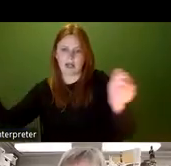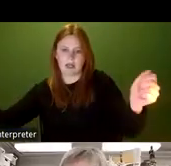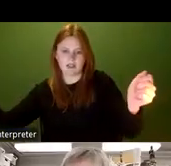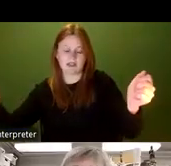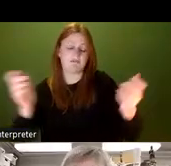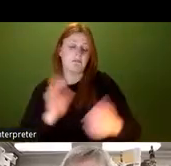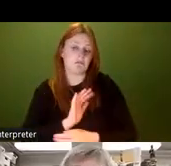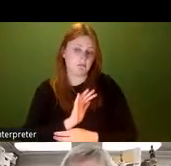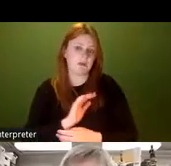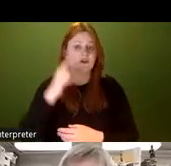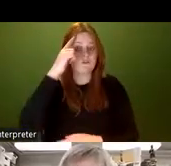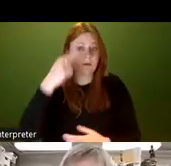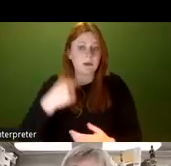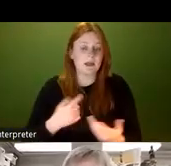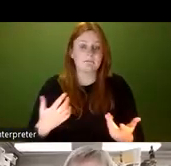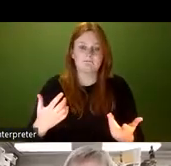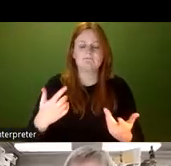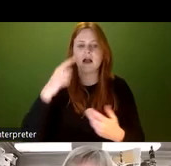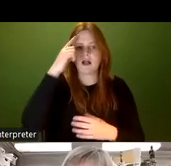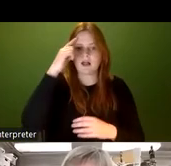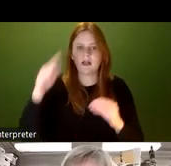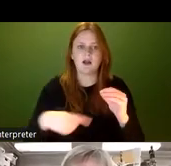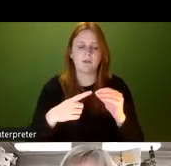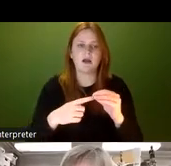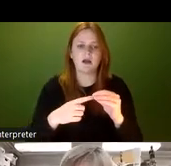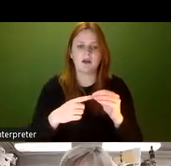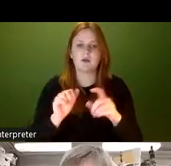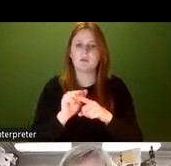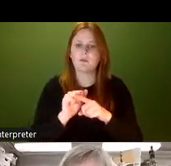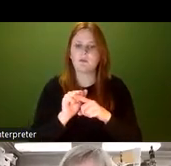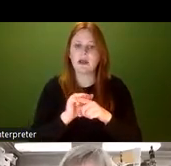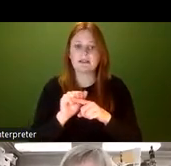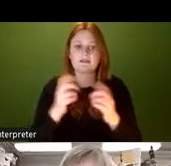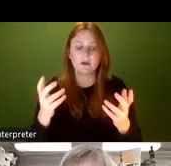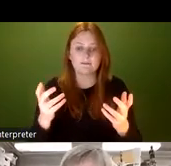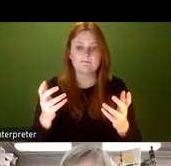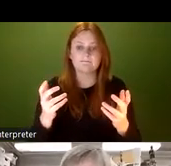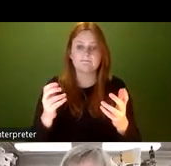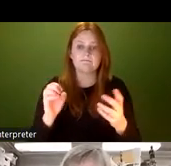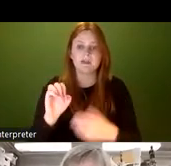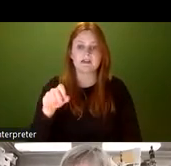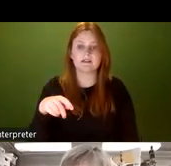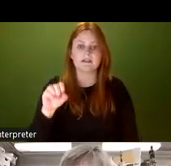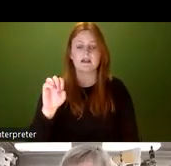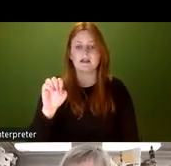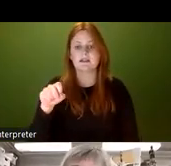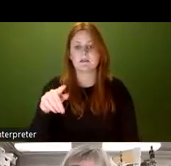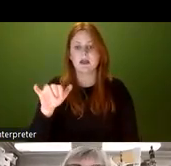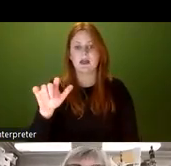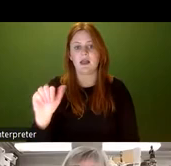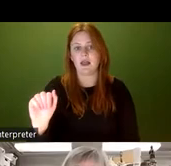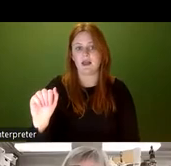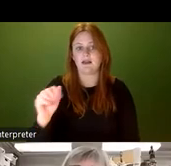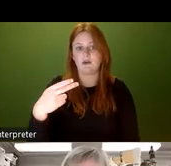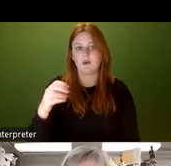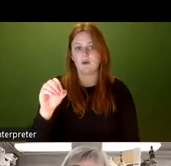me, made me think of the practice of espalier in horticulture,